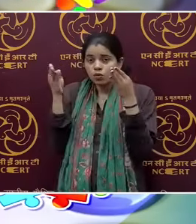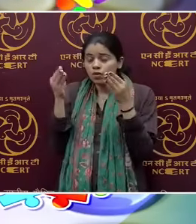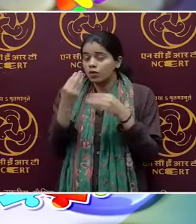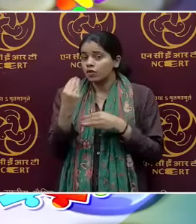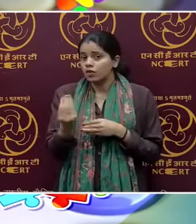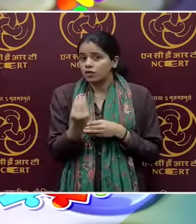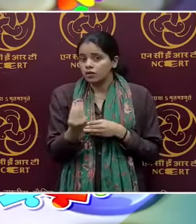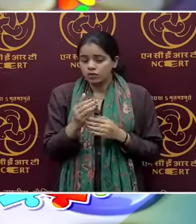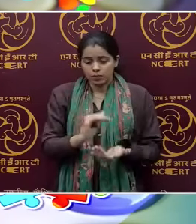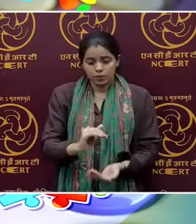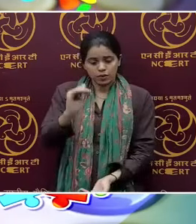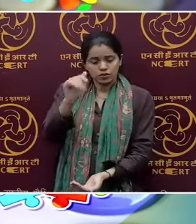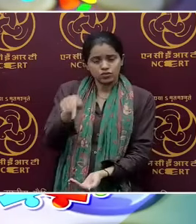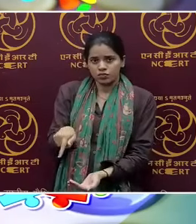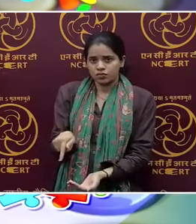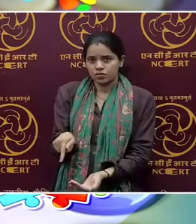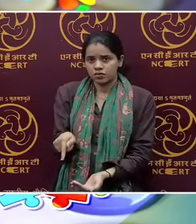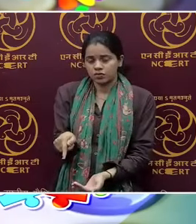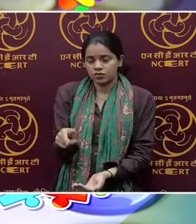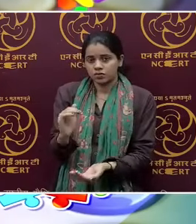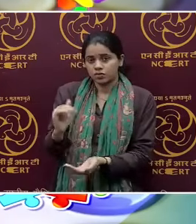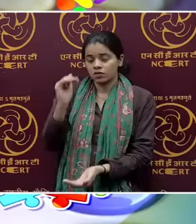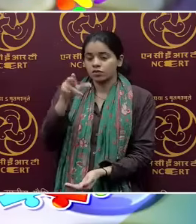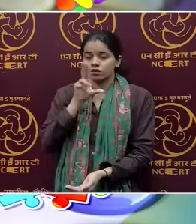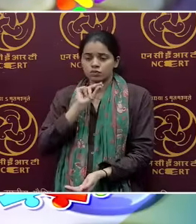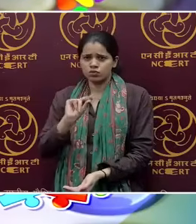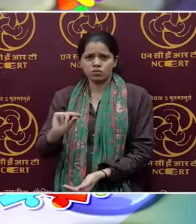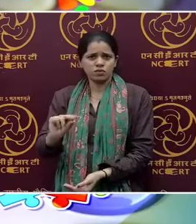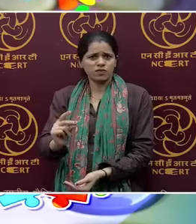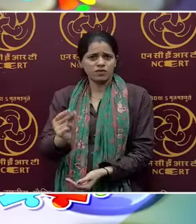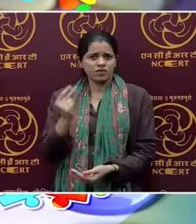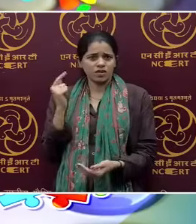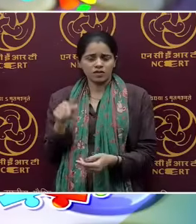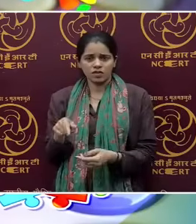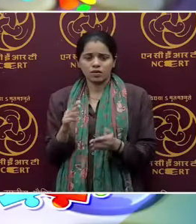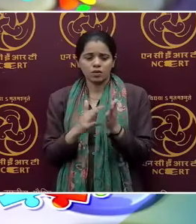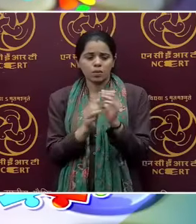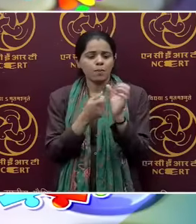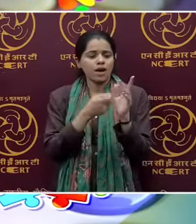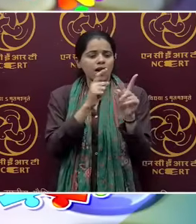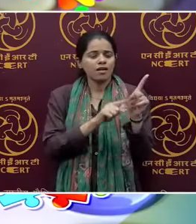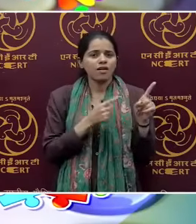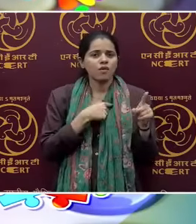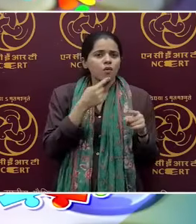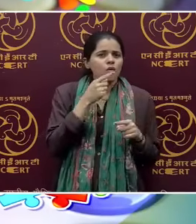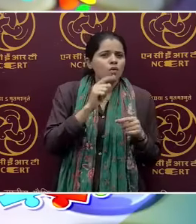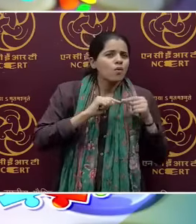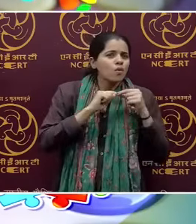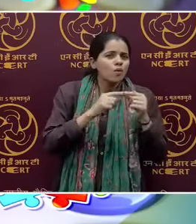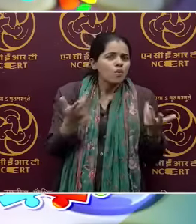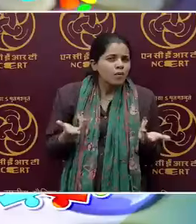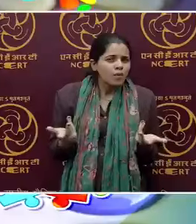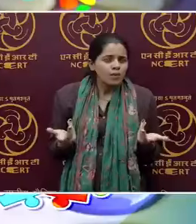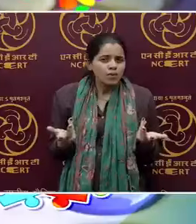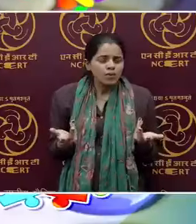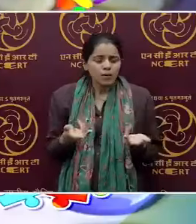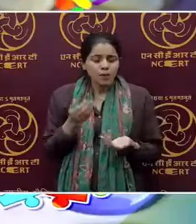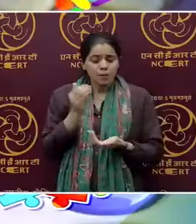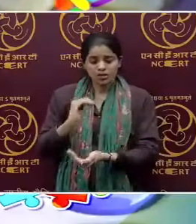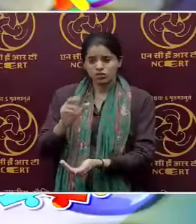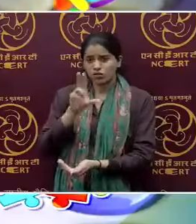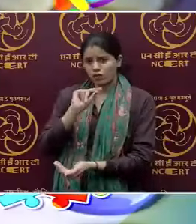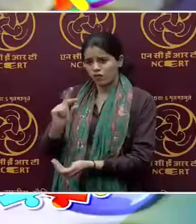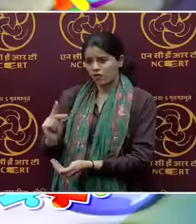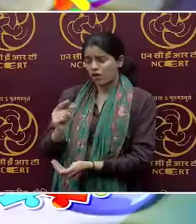we have a child who, let's say, is a fluent speaker. So Mary ma'am, I want to ask you, how would you identify the child who's speaking